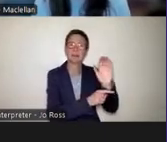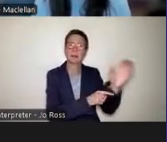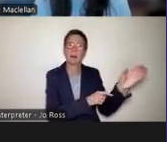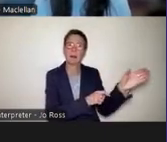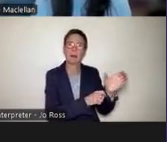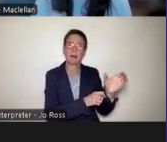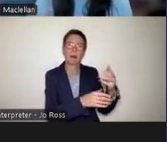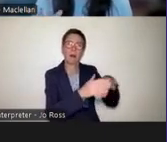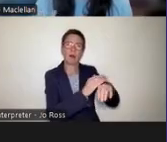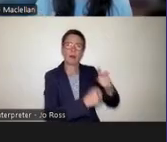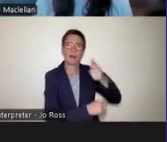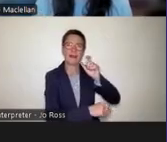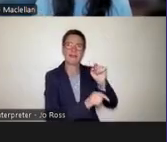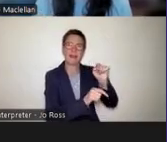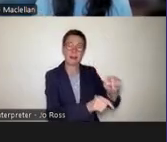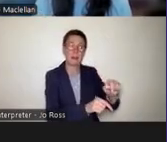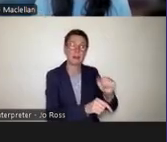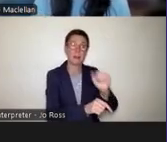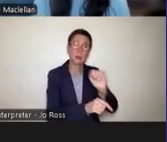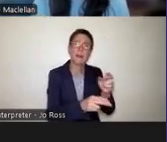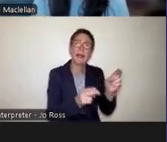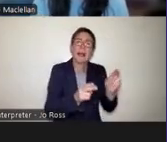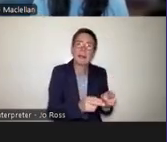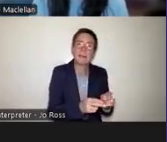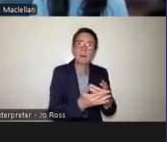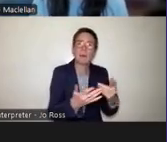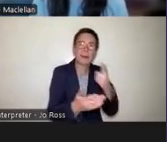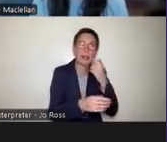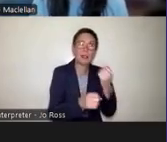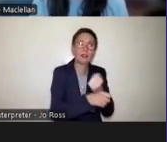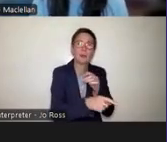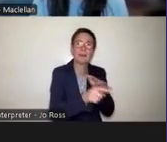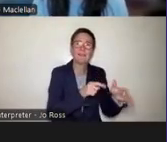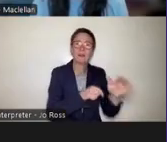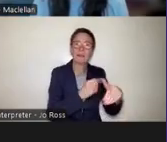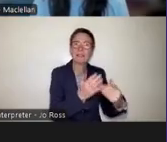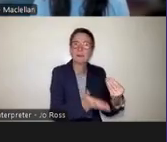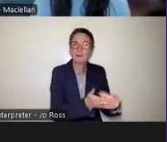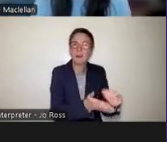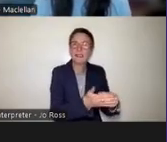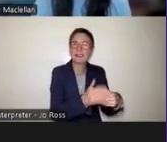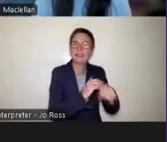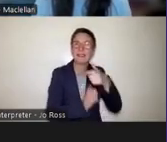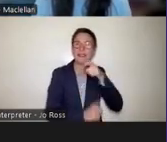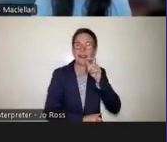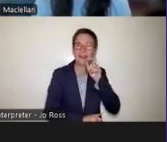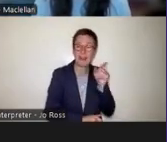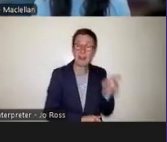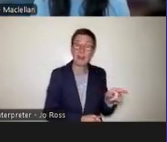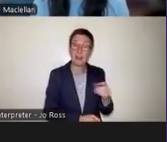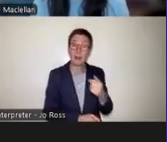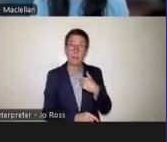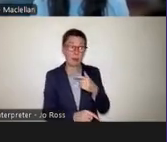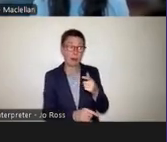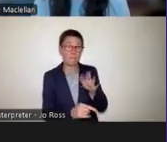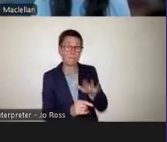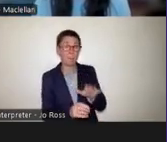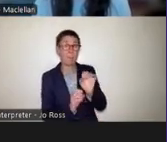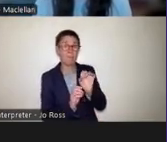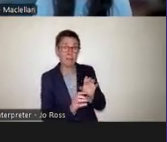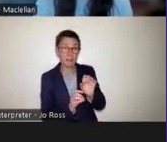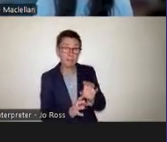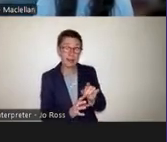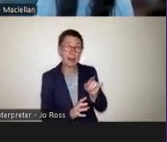company. And so they're quite limited in what they can do in terms of prices at the cafe. But what the feedback was that